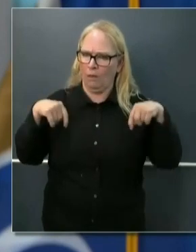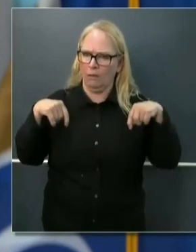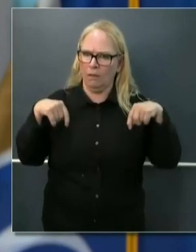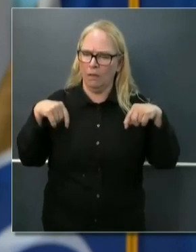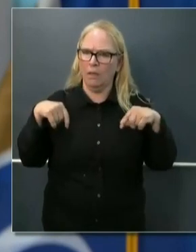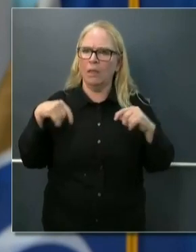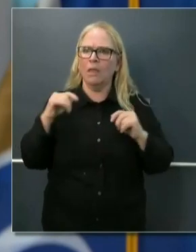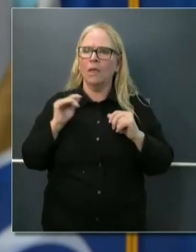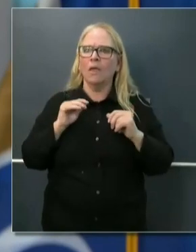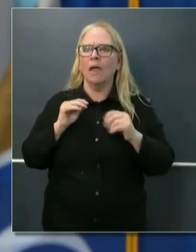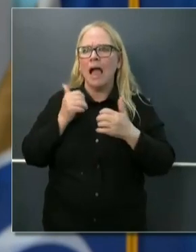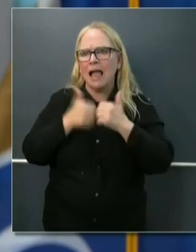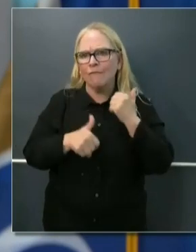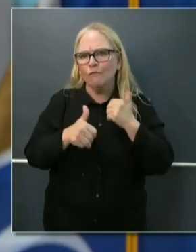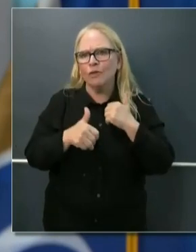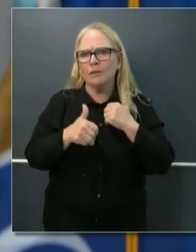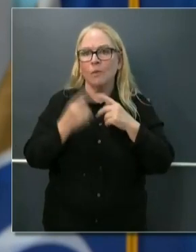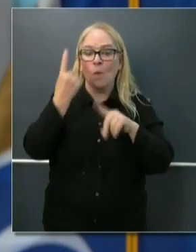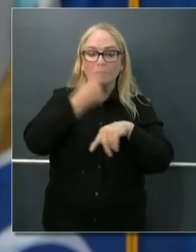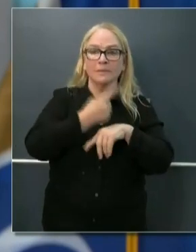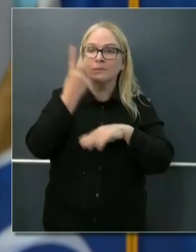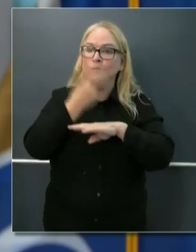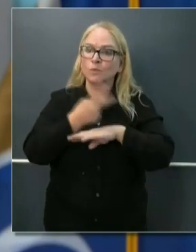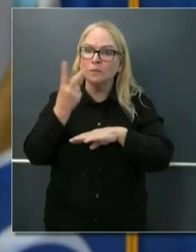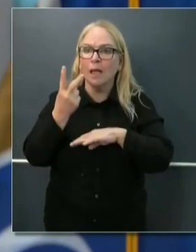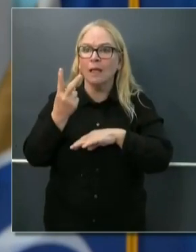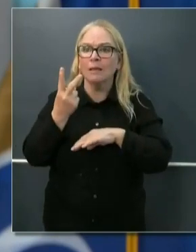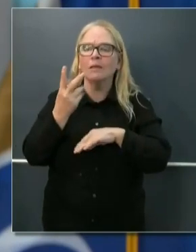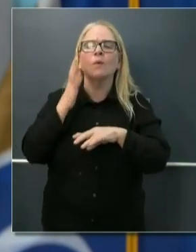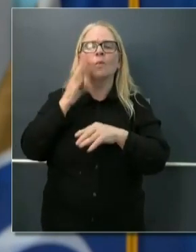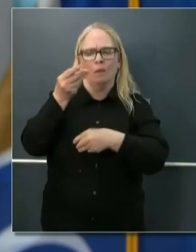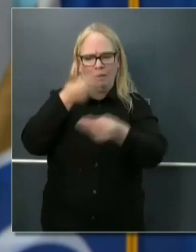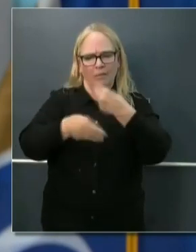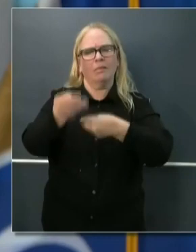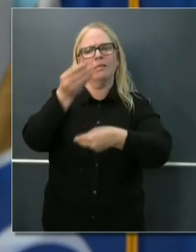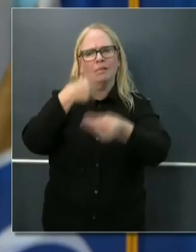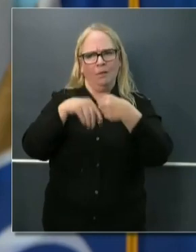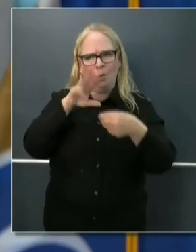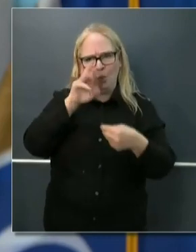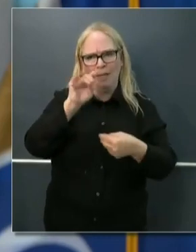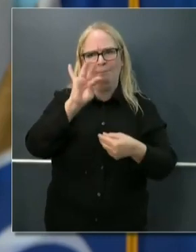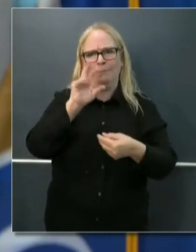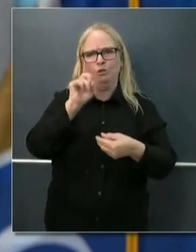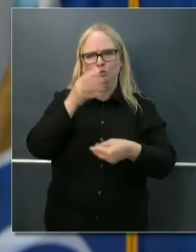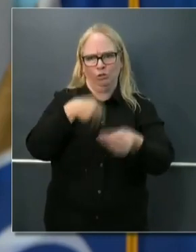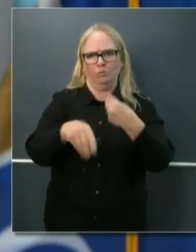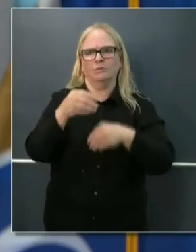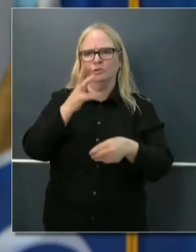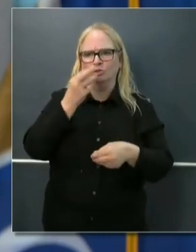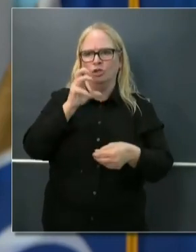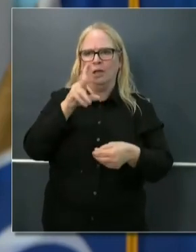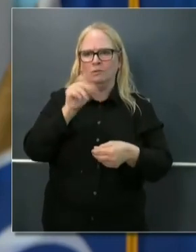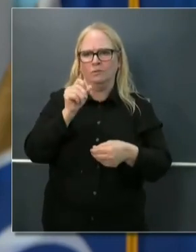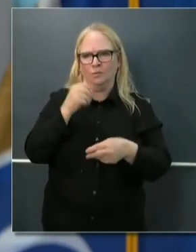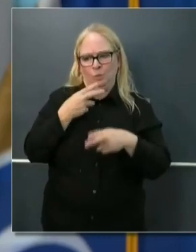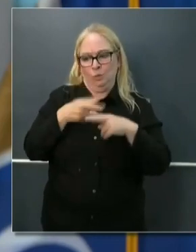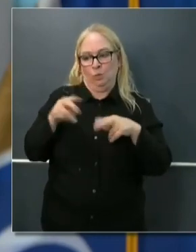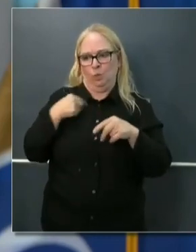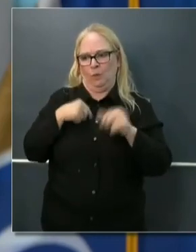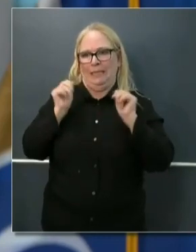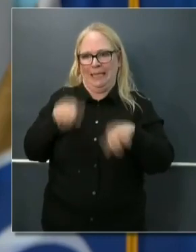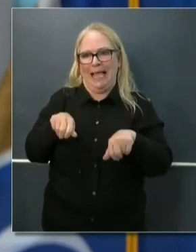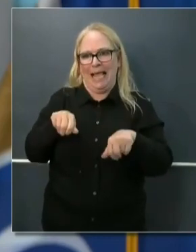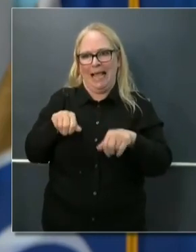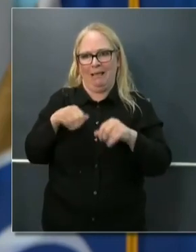48 hours, we'll turn around those checks as soon as we get this system up